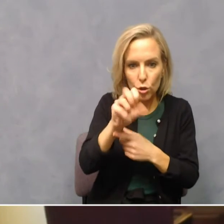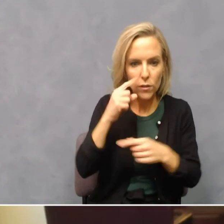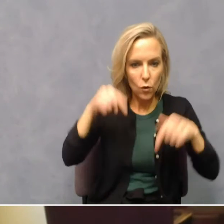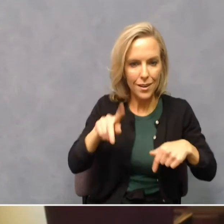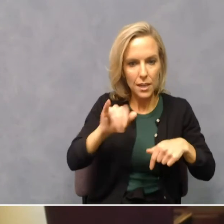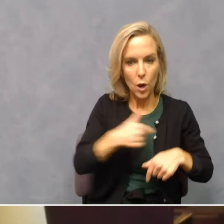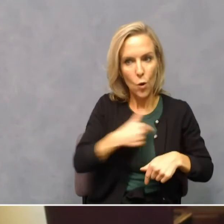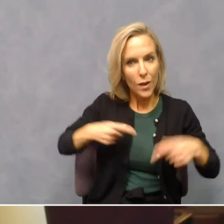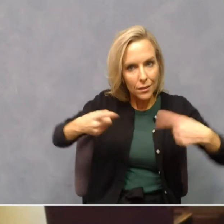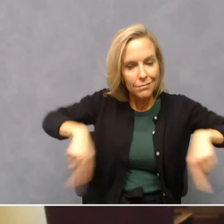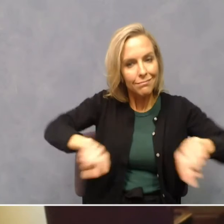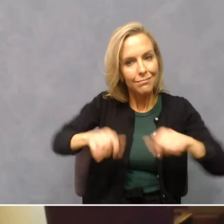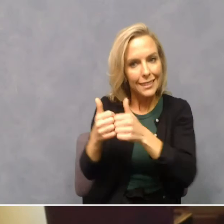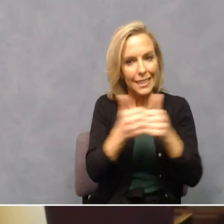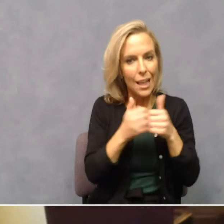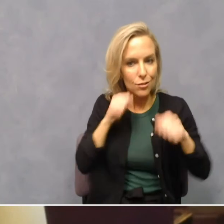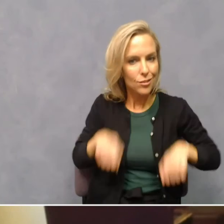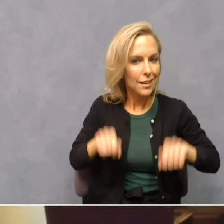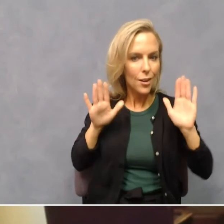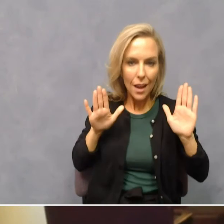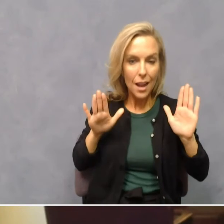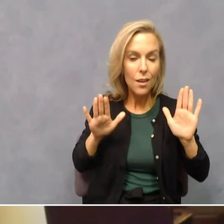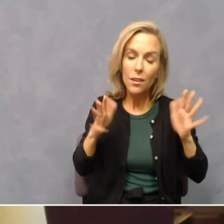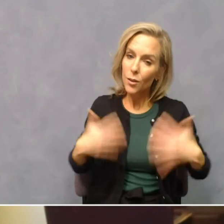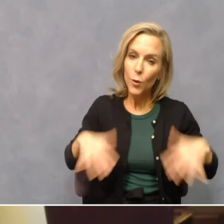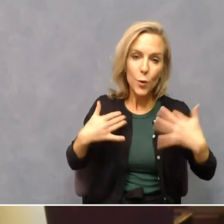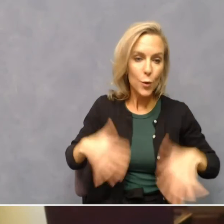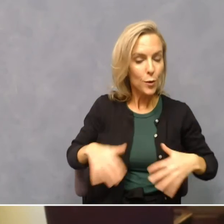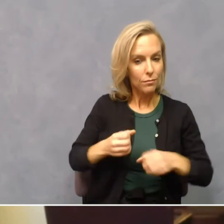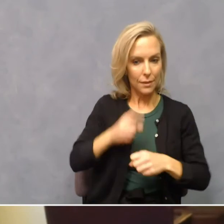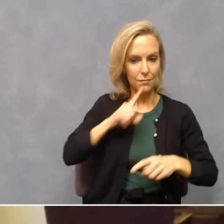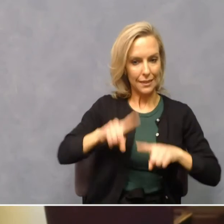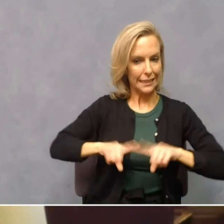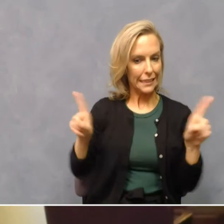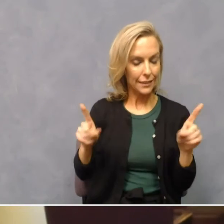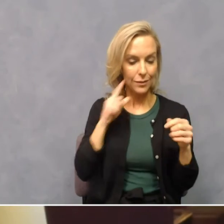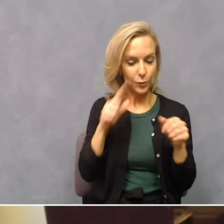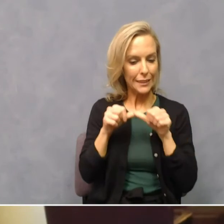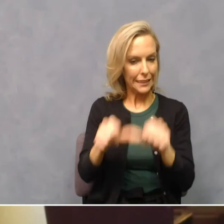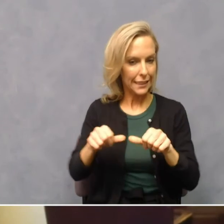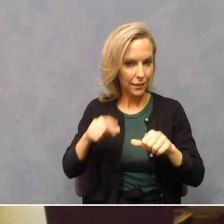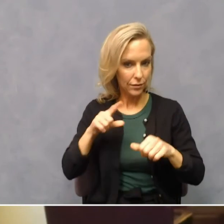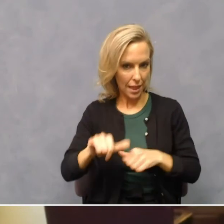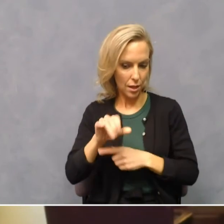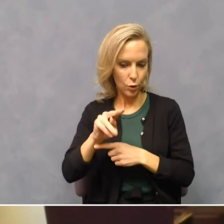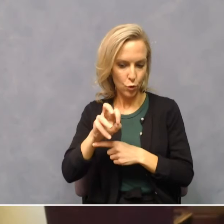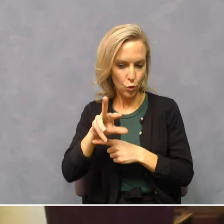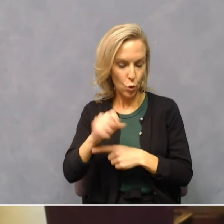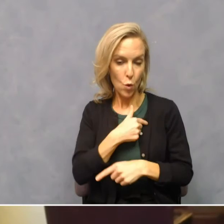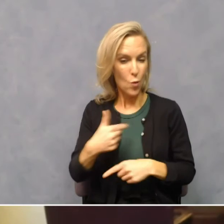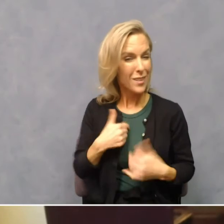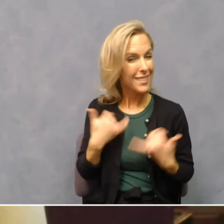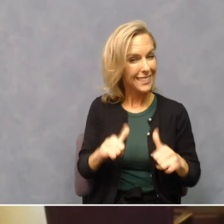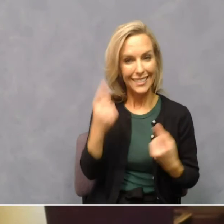together have made a difference. So to continue that solid news, to continue what I consider to be that good news,